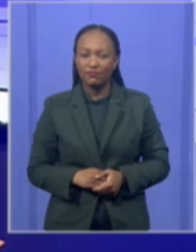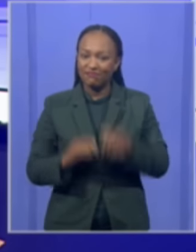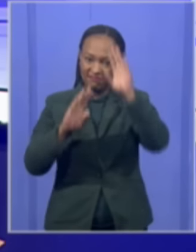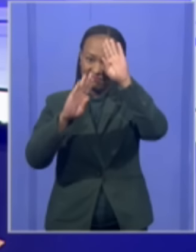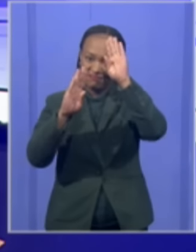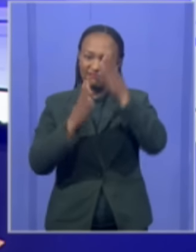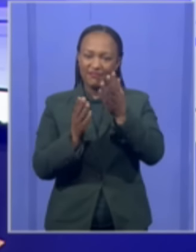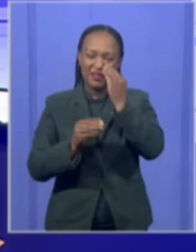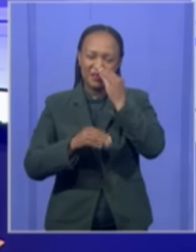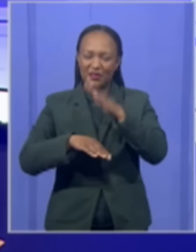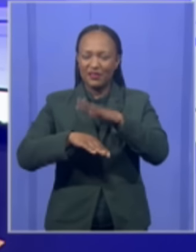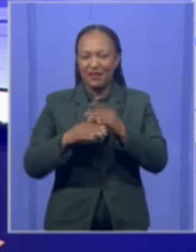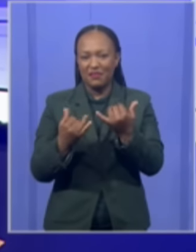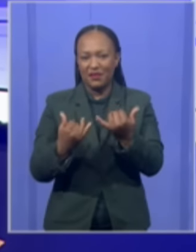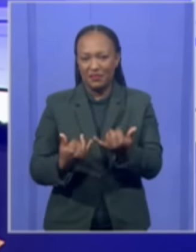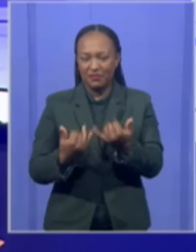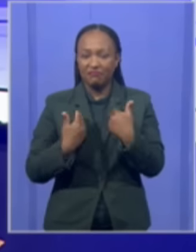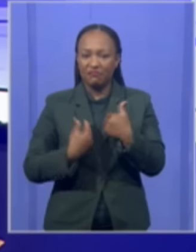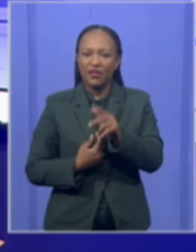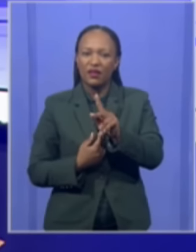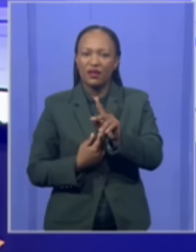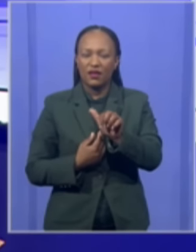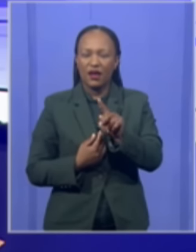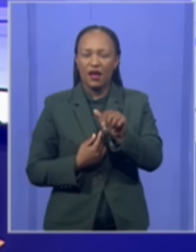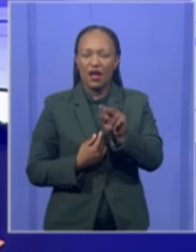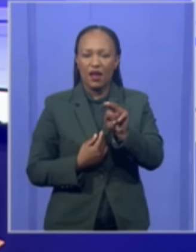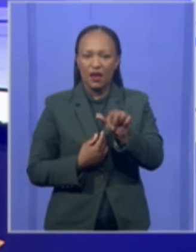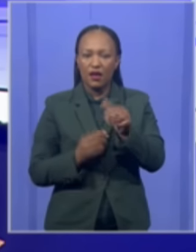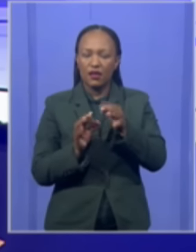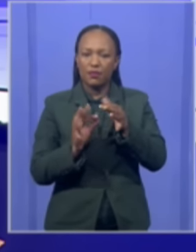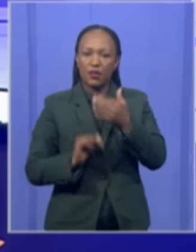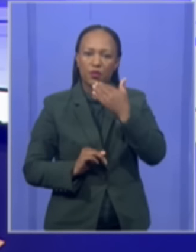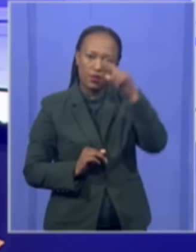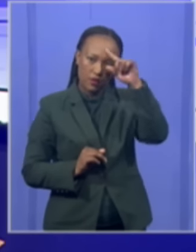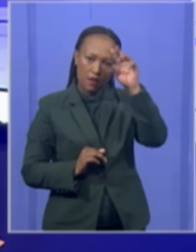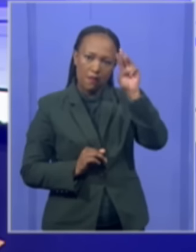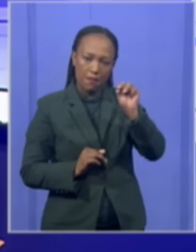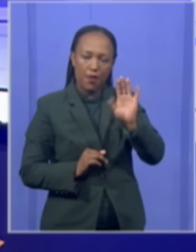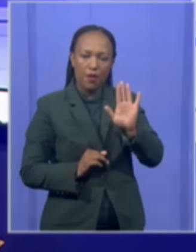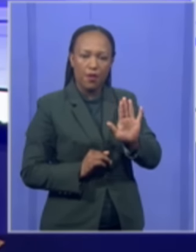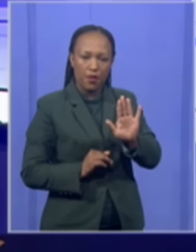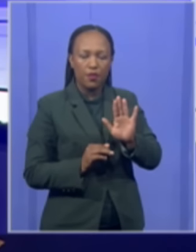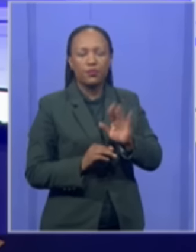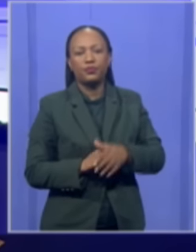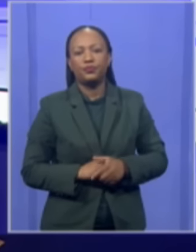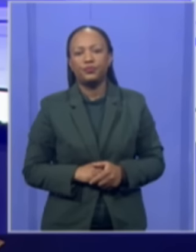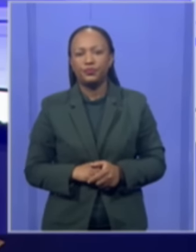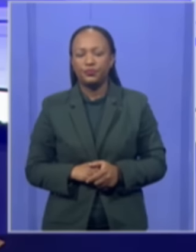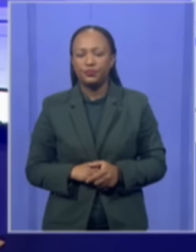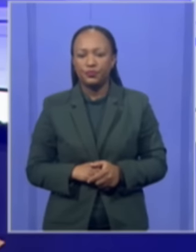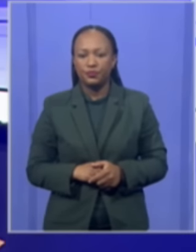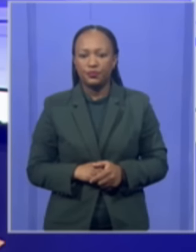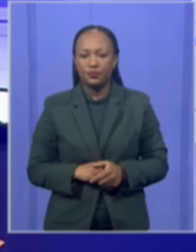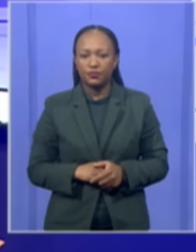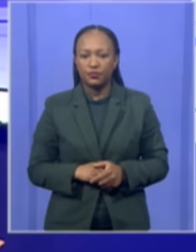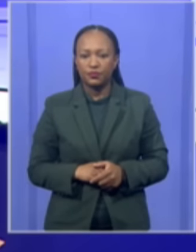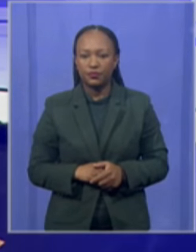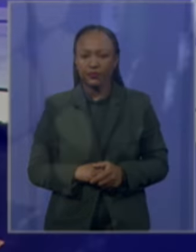Thobela nako ya go loselela ditaba ke yona ye nna ke Nkgadimeng ke kana gomme ke thušana le mofetoledi wa polelo ya diatla Mpho Teme.